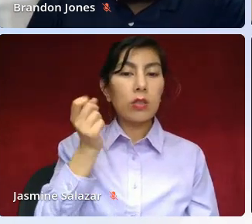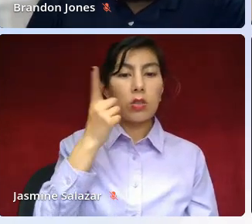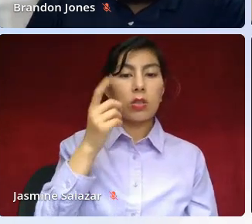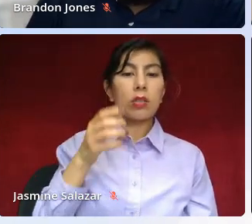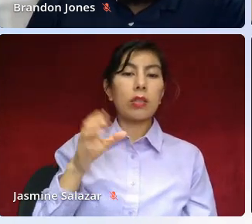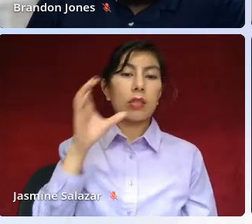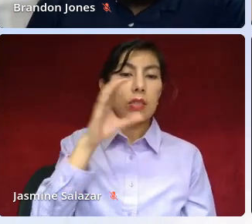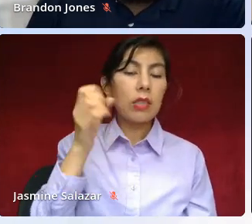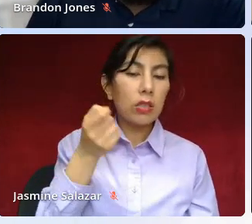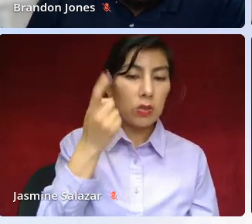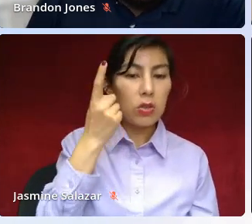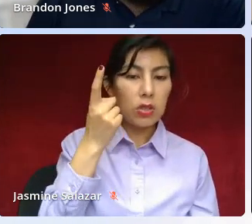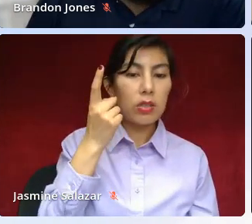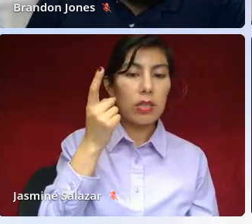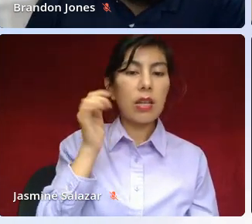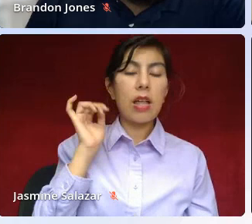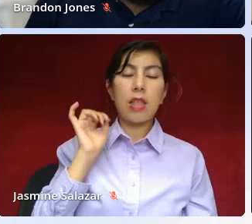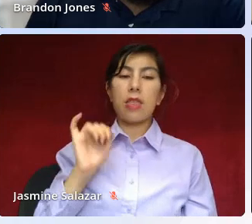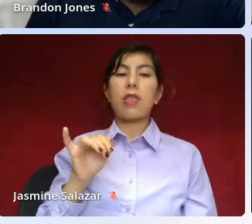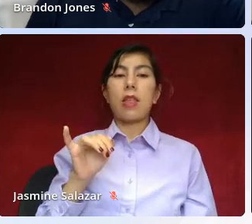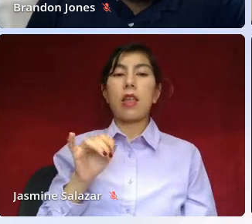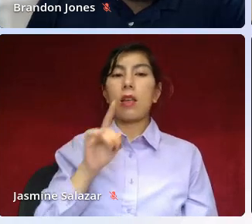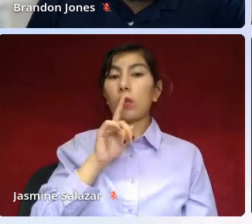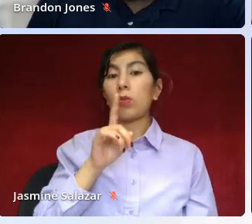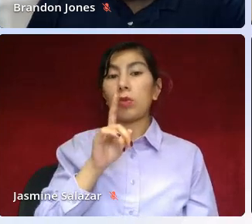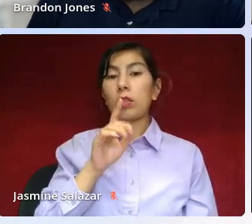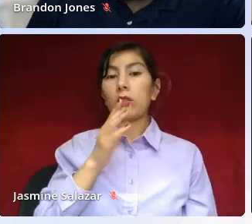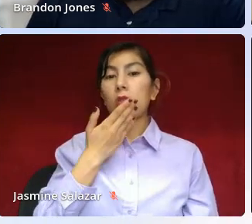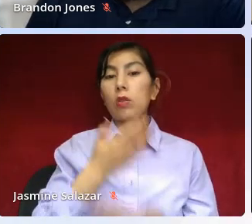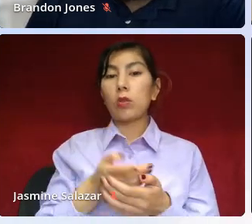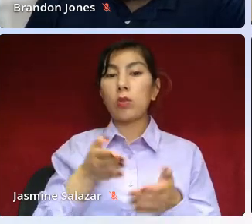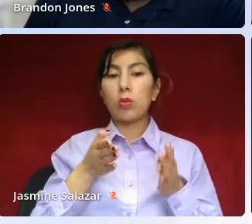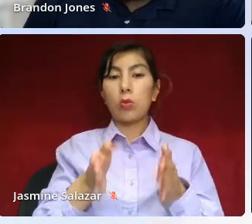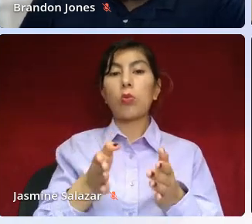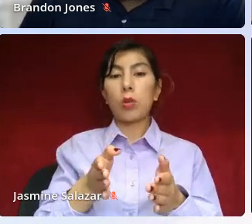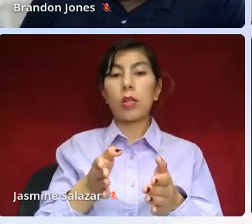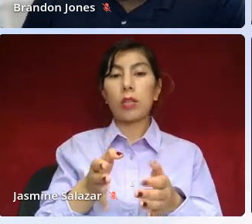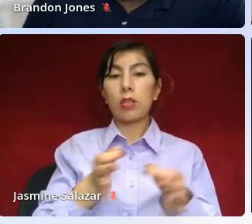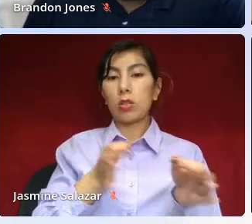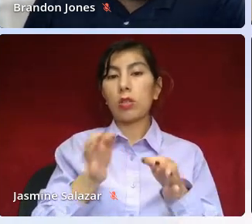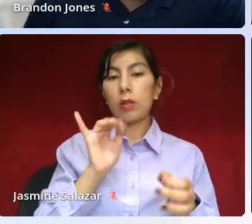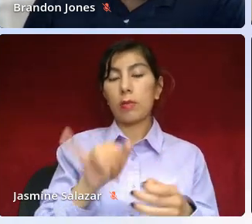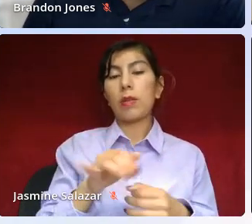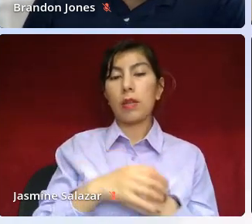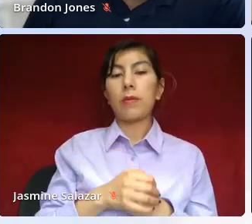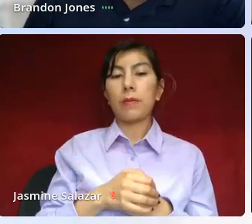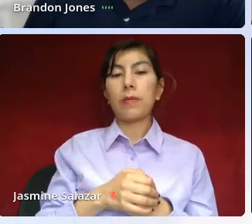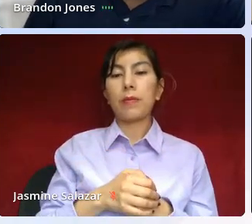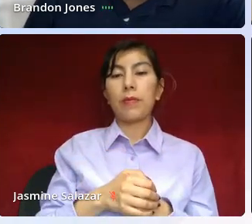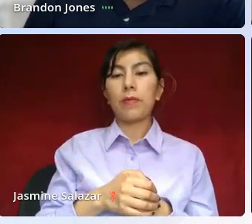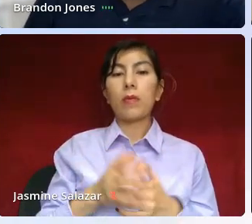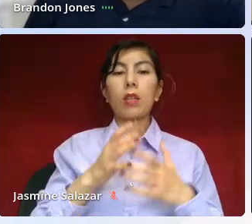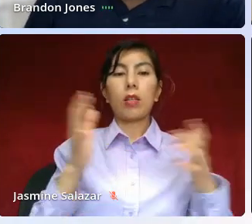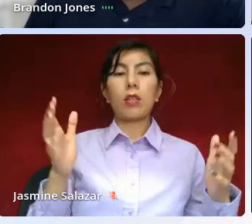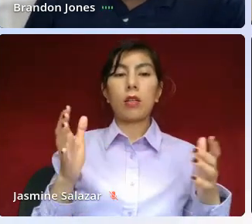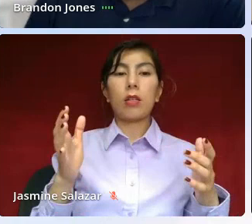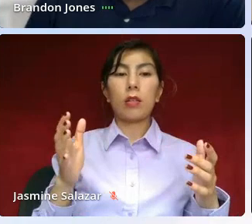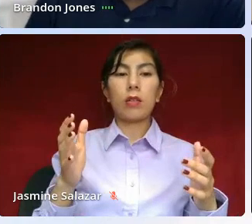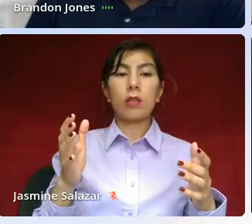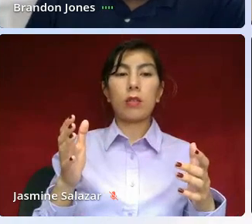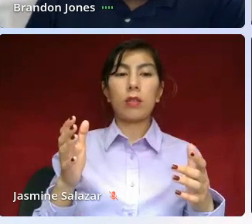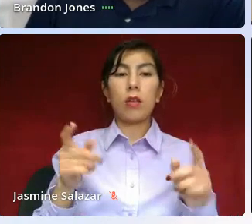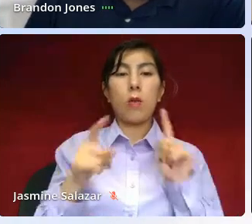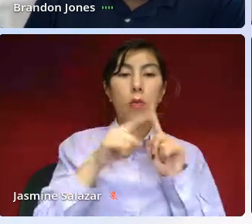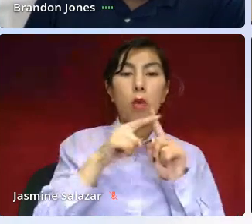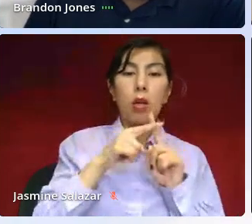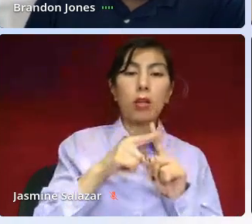I think that sort of really good way of describing what you just were talking about. A lot of ups, a lot of positives